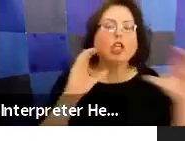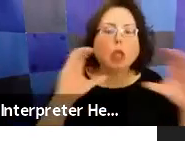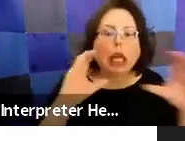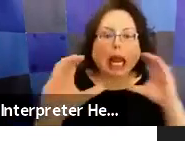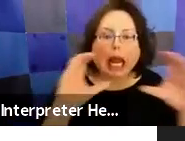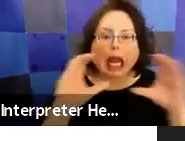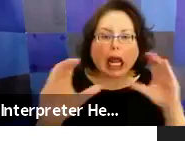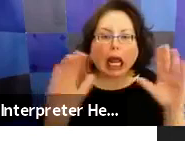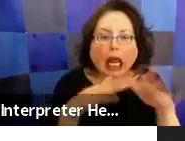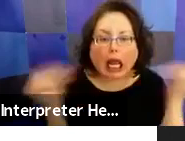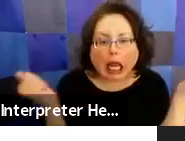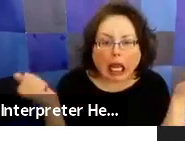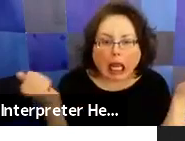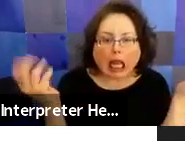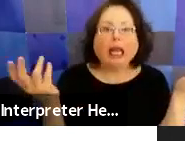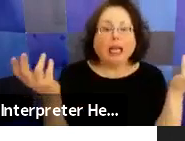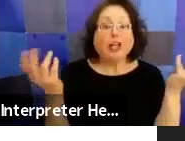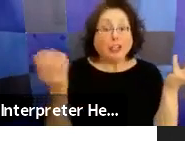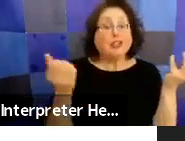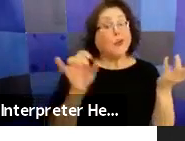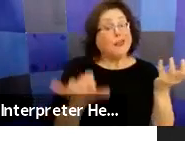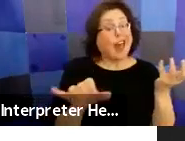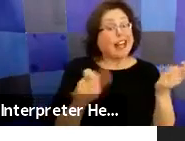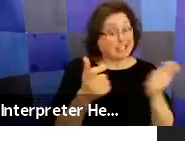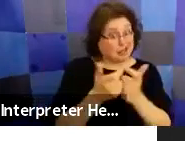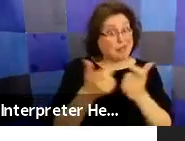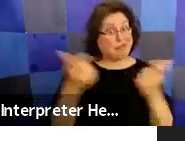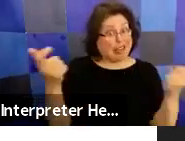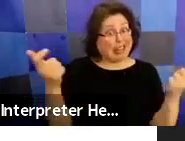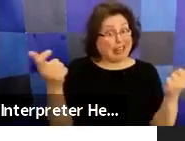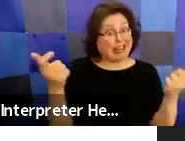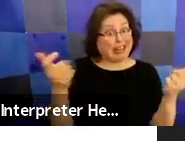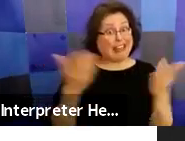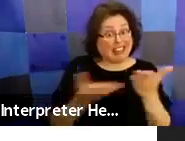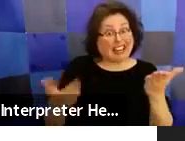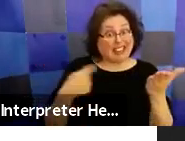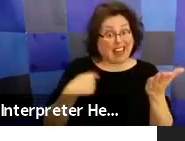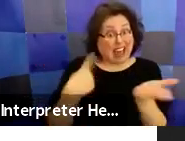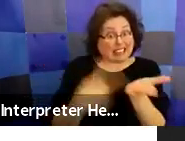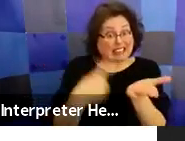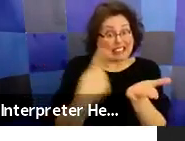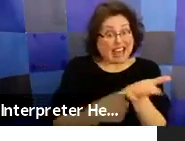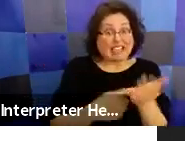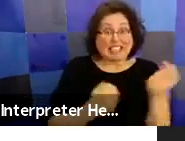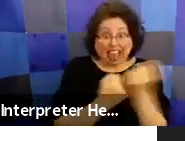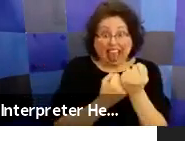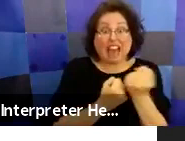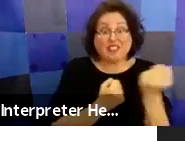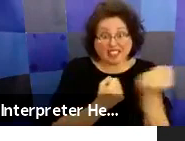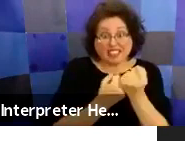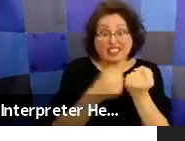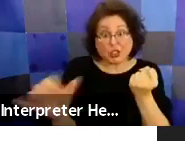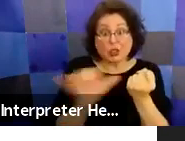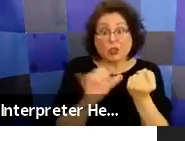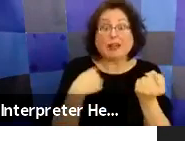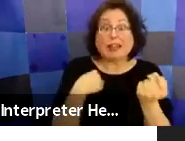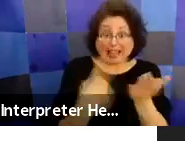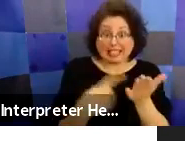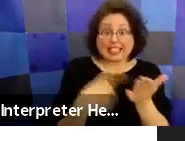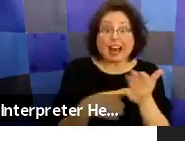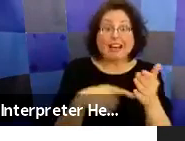interpret what's being said. And this is kind of a huge thing that I talk about in advocacy when I talk about